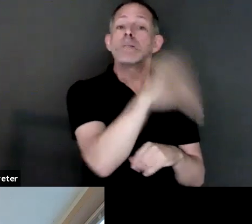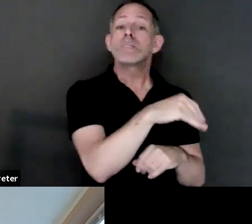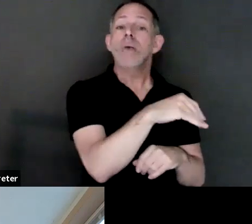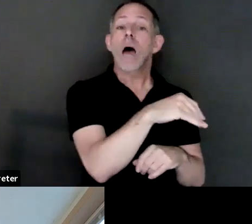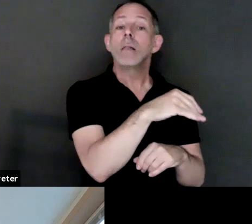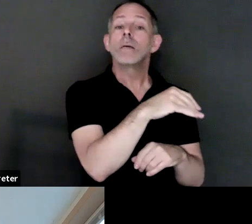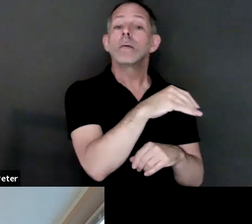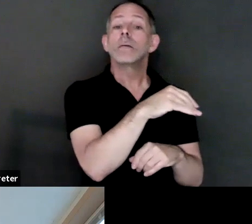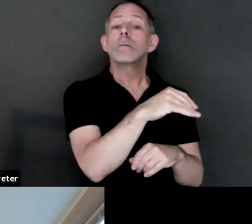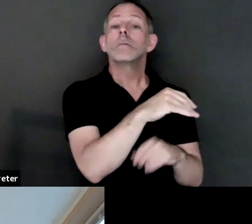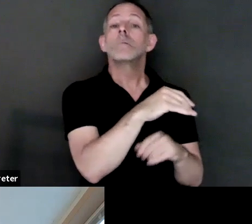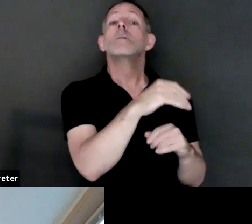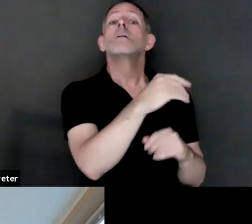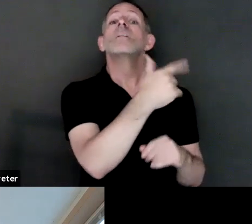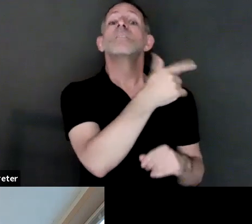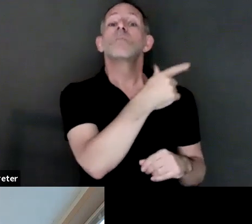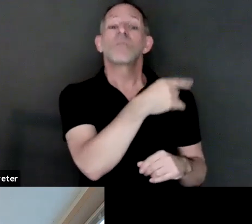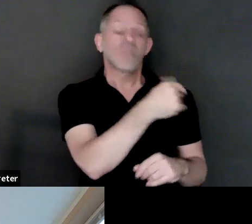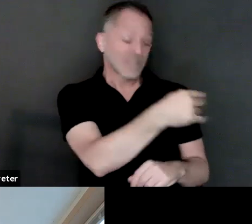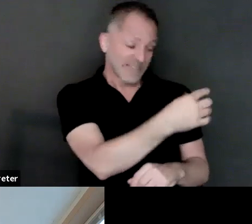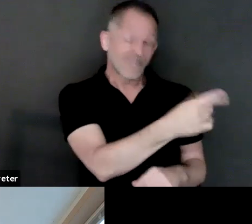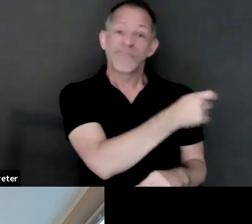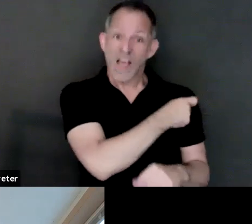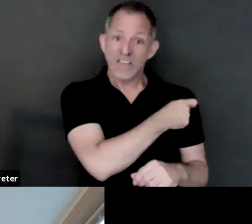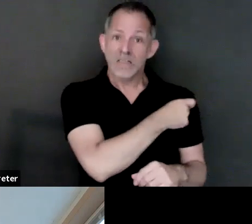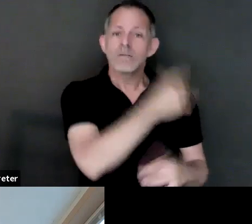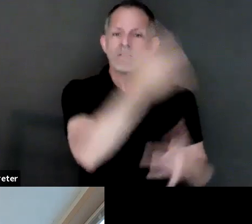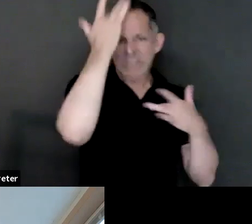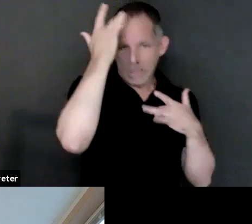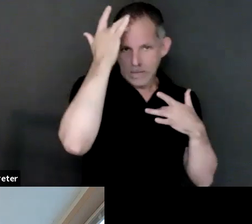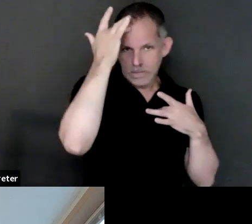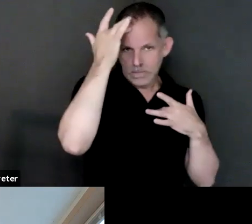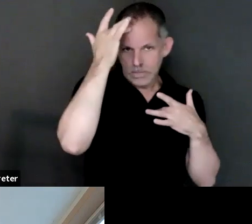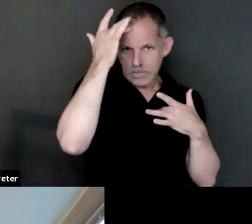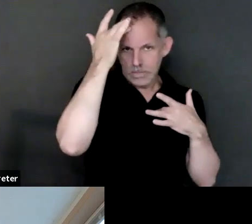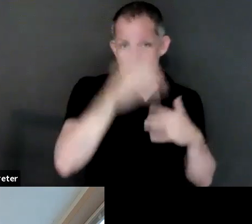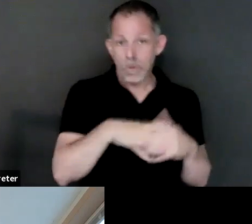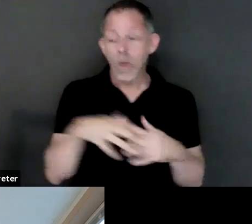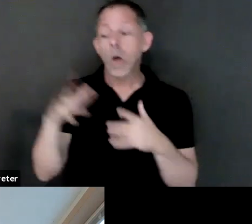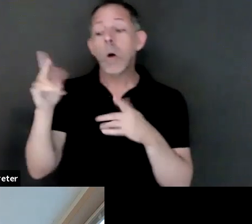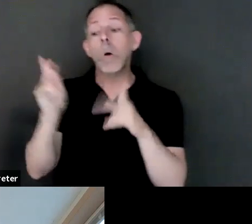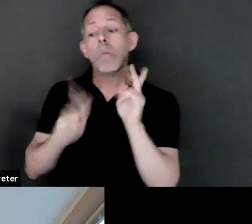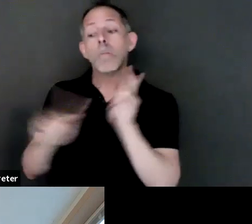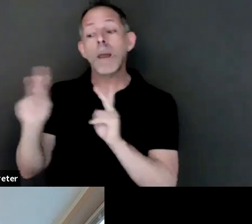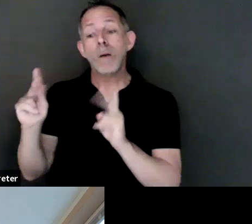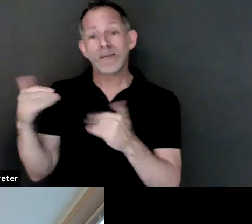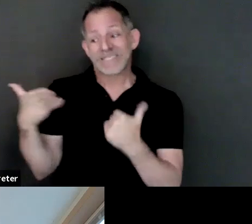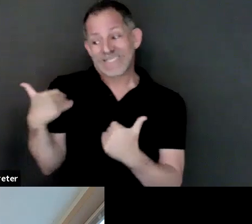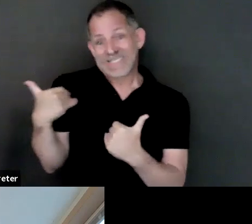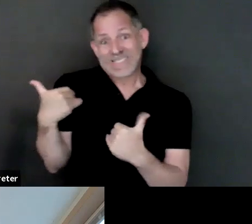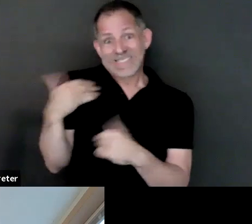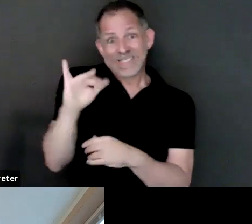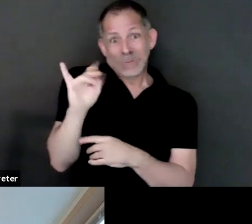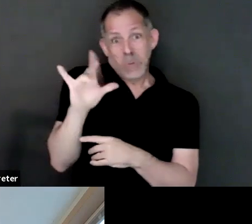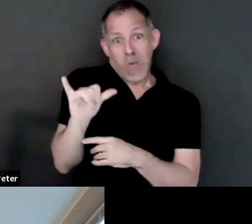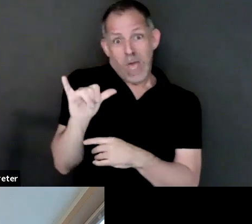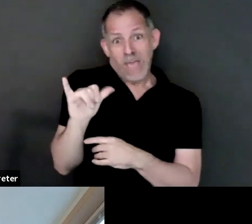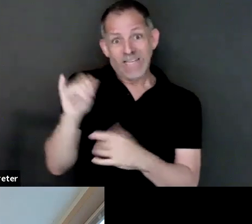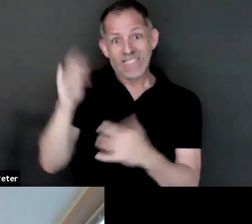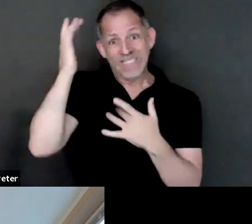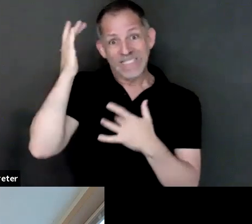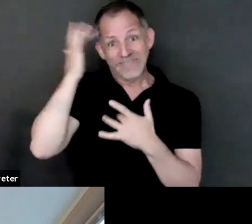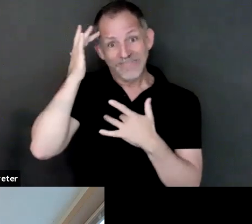July, now that the Delta strain is the overwhelmingly dominant virus in the community,